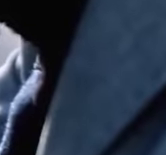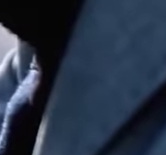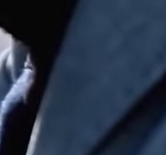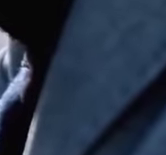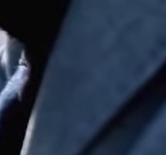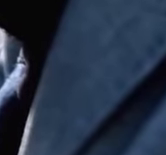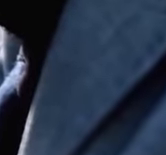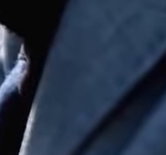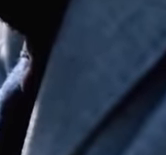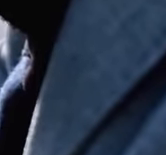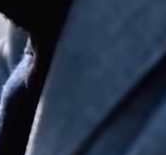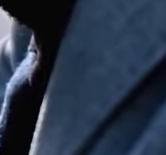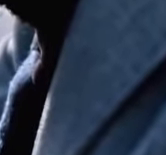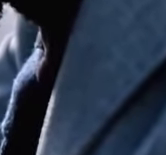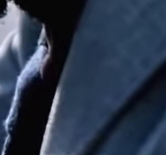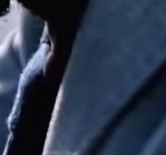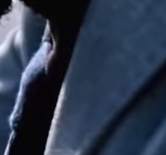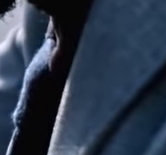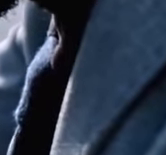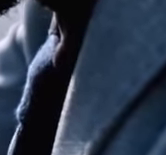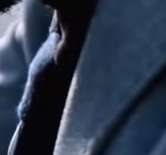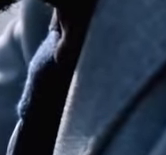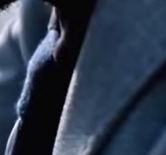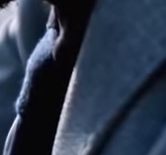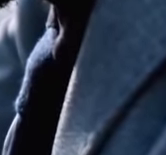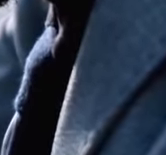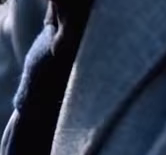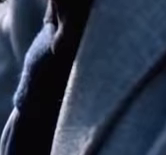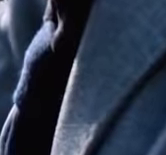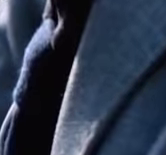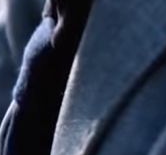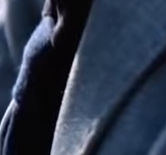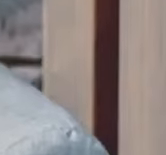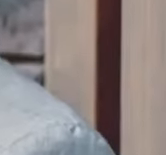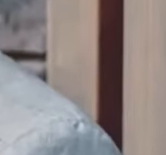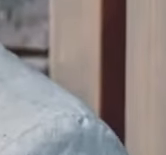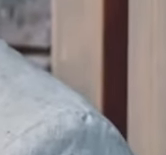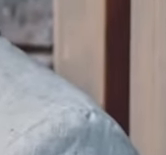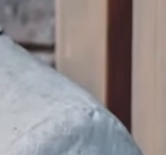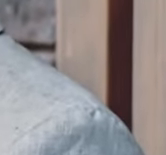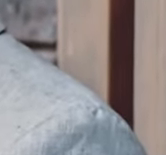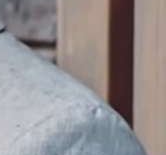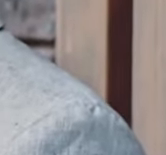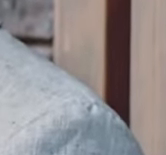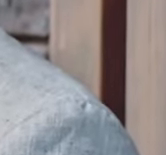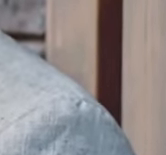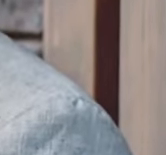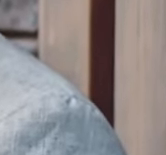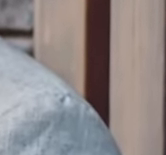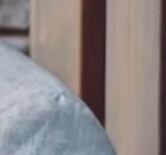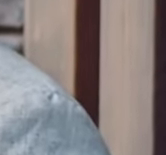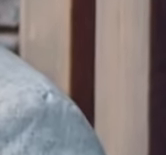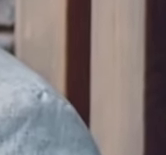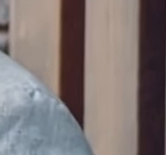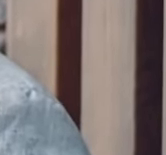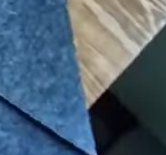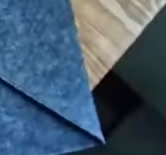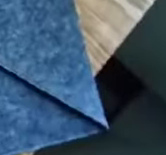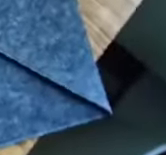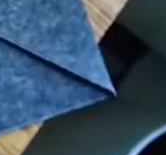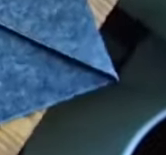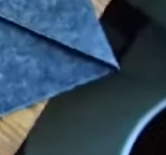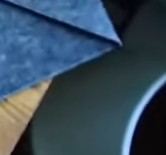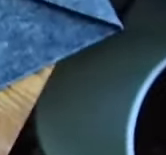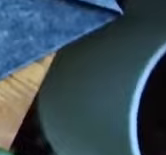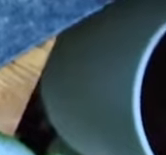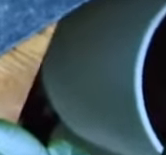money to pay for the product before you can get paid for it by your client. But you already know all of that. But